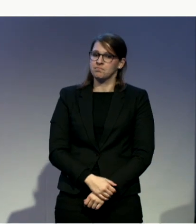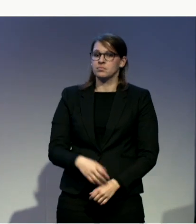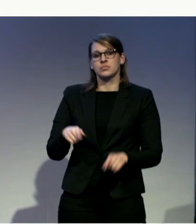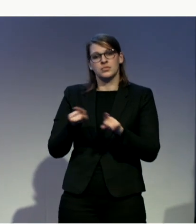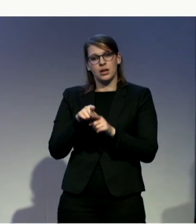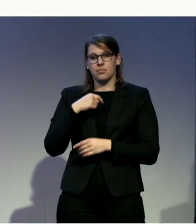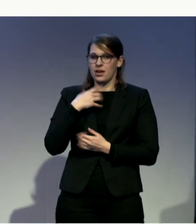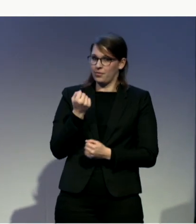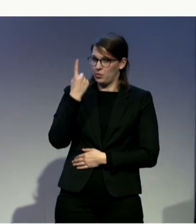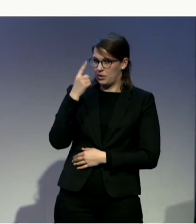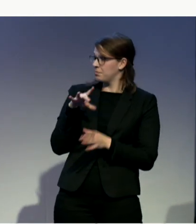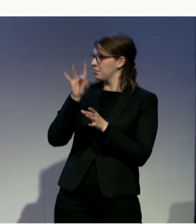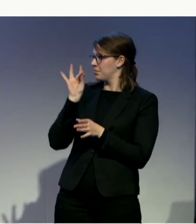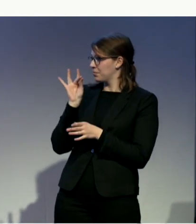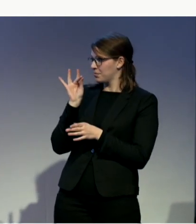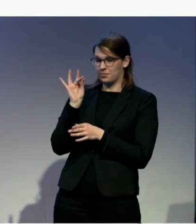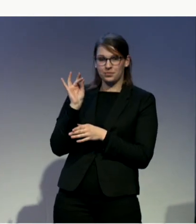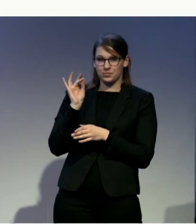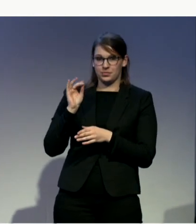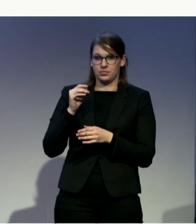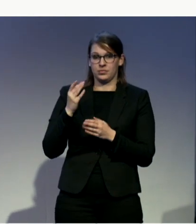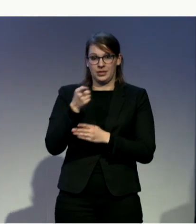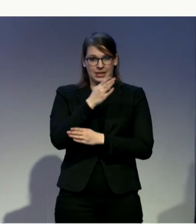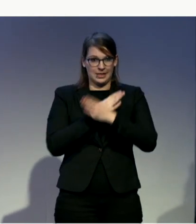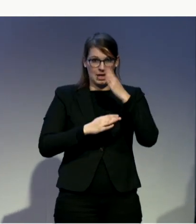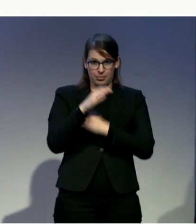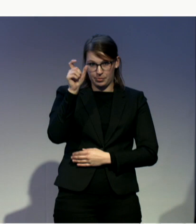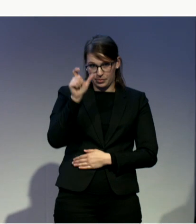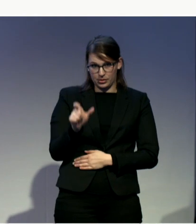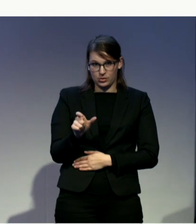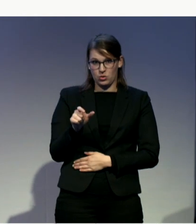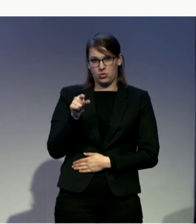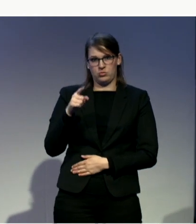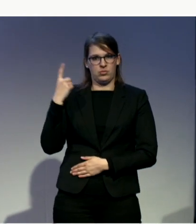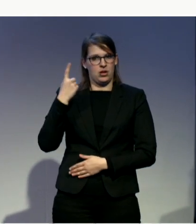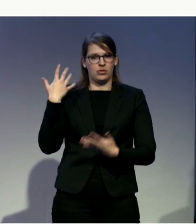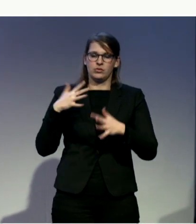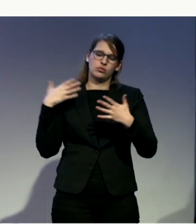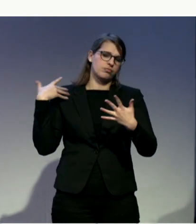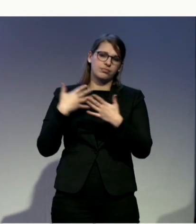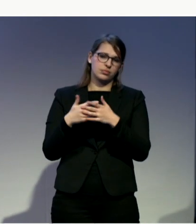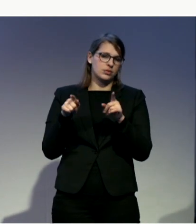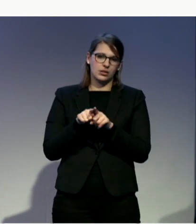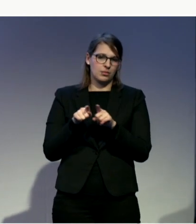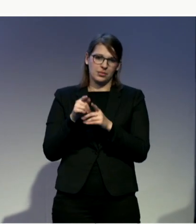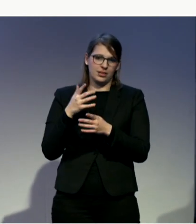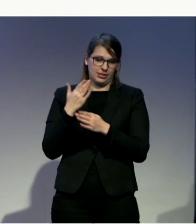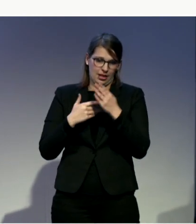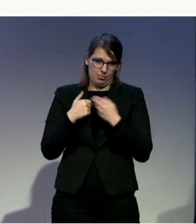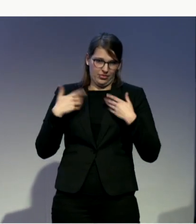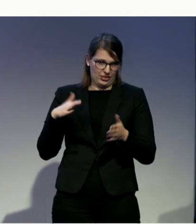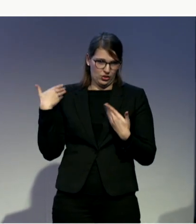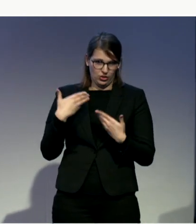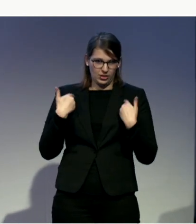disabled person, and I have been so as long as I can remember. But I also vividly remember my first trip to the